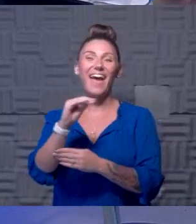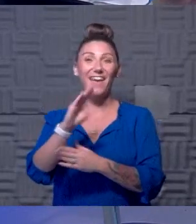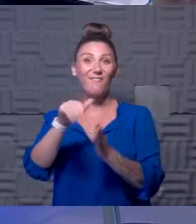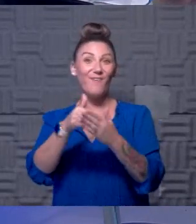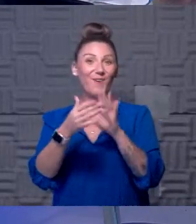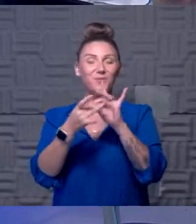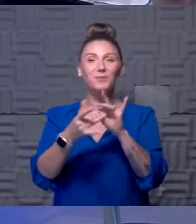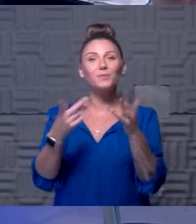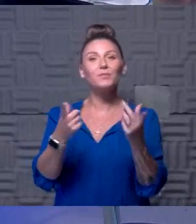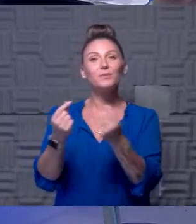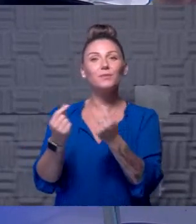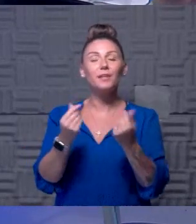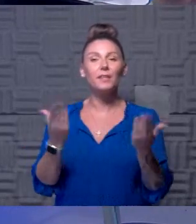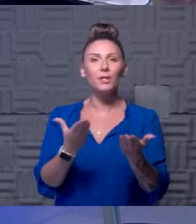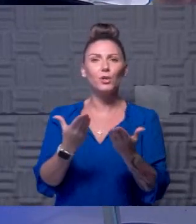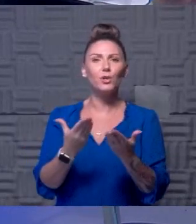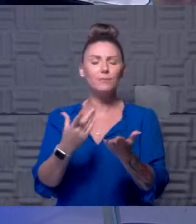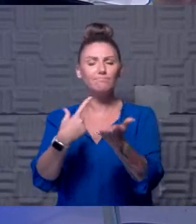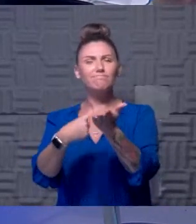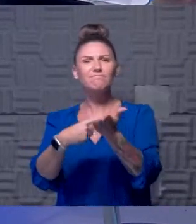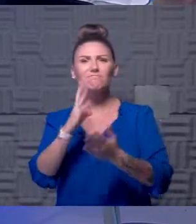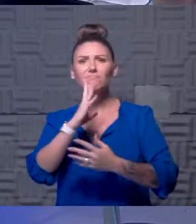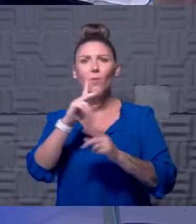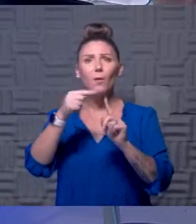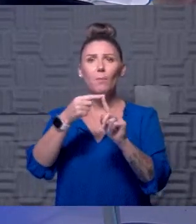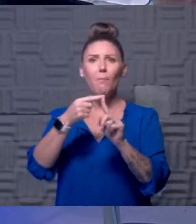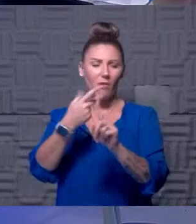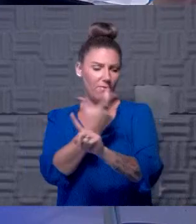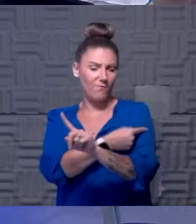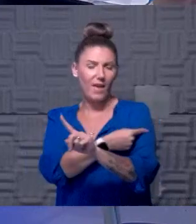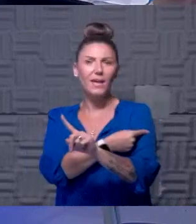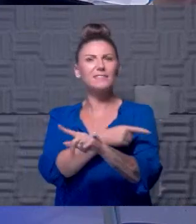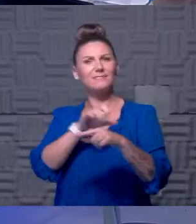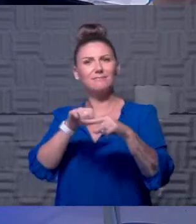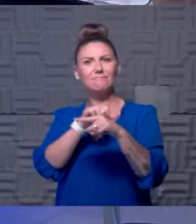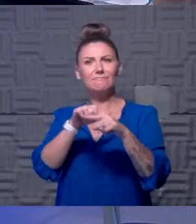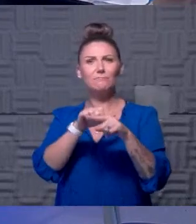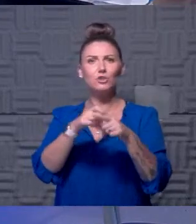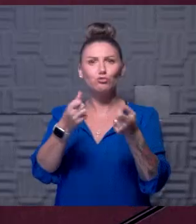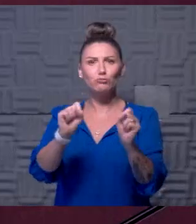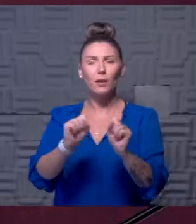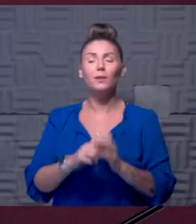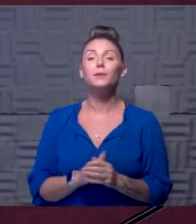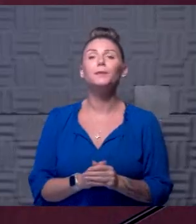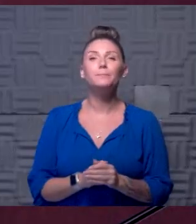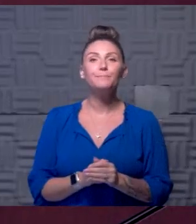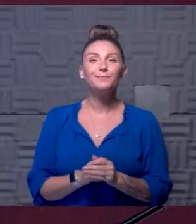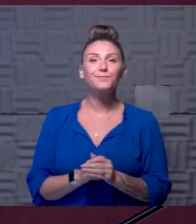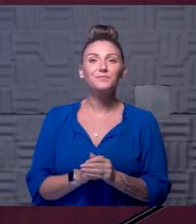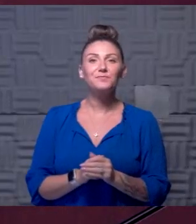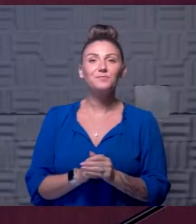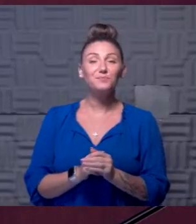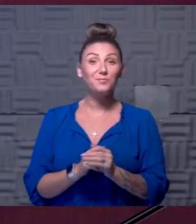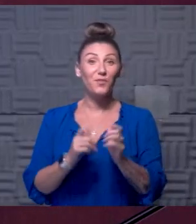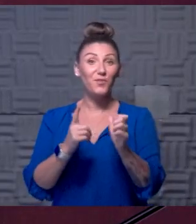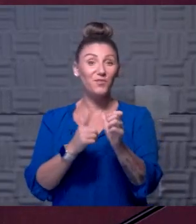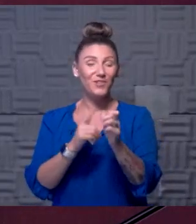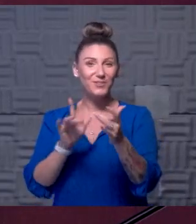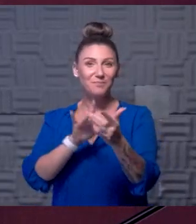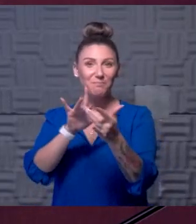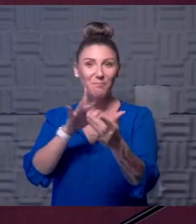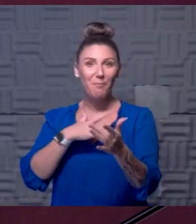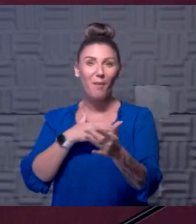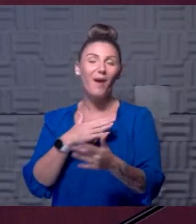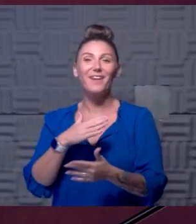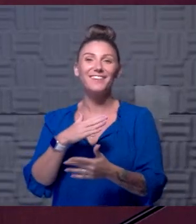here. So talk to us about this vaccine trial, because that's really a big deal. Thanks, Steve. Well, first, reaching out to my